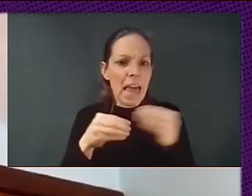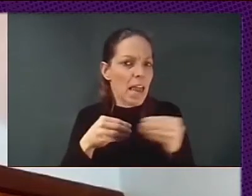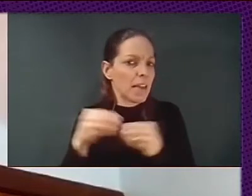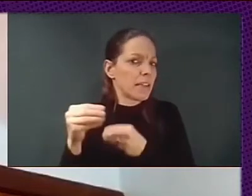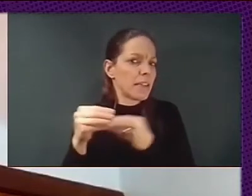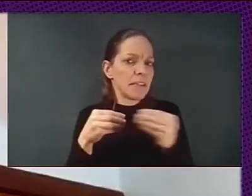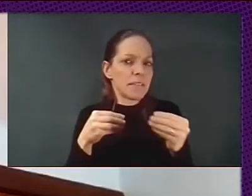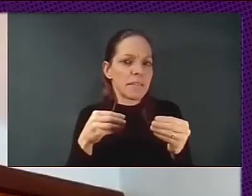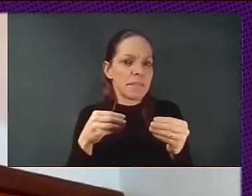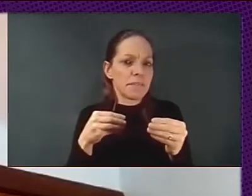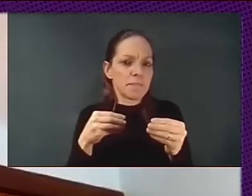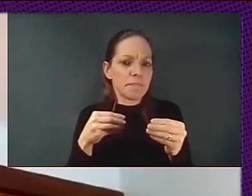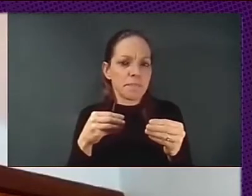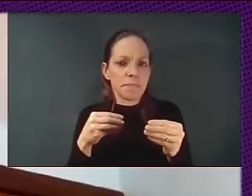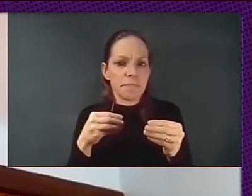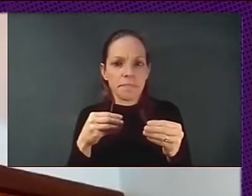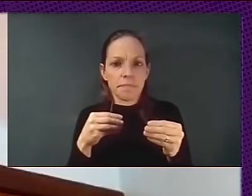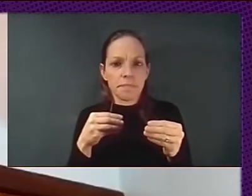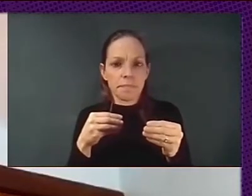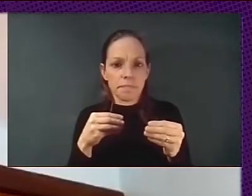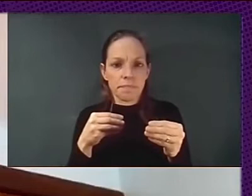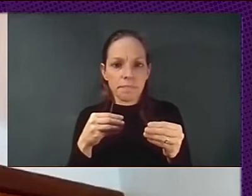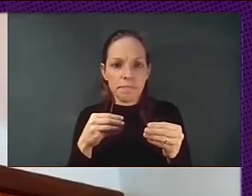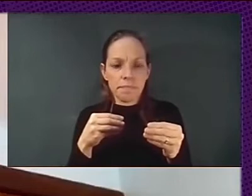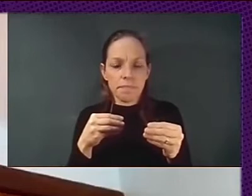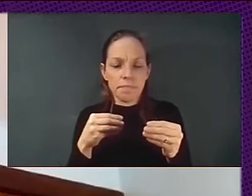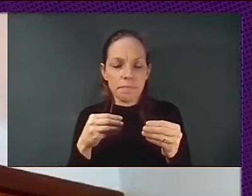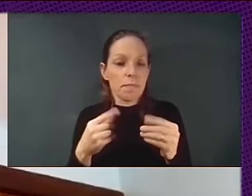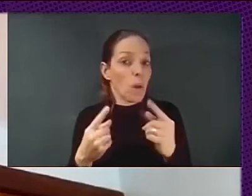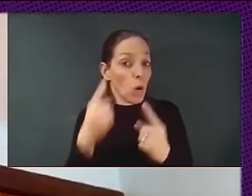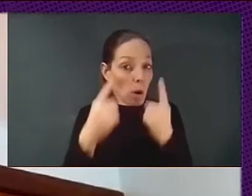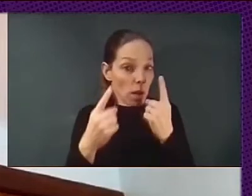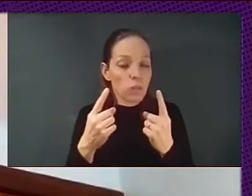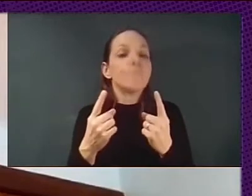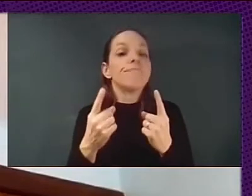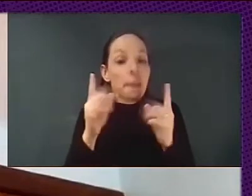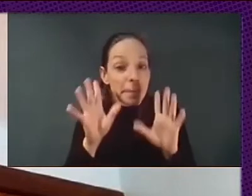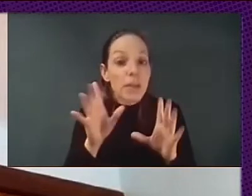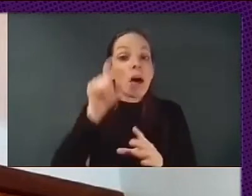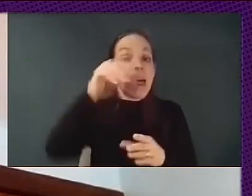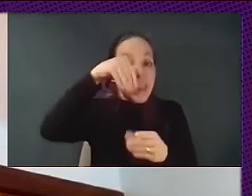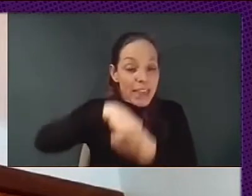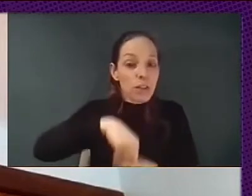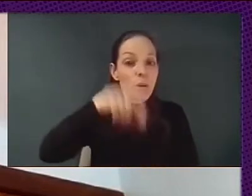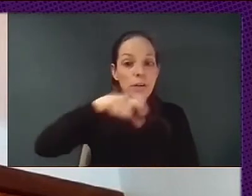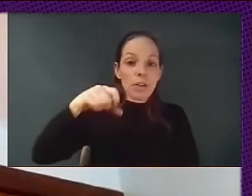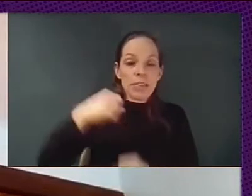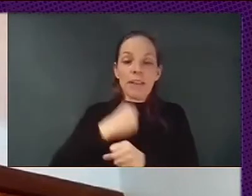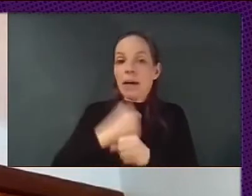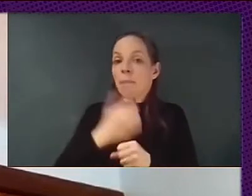Microsoft employees are still getting $250,000 a year salary as their median salary, and then they're